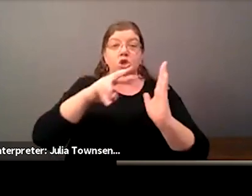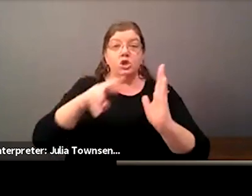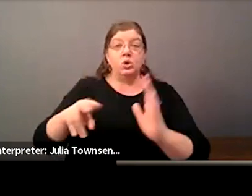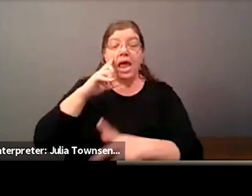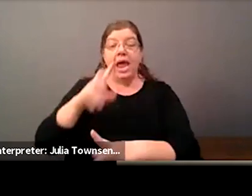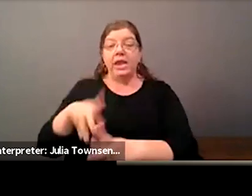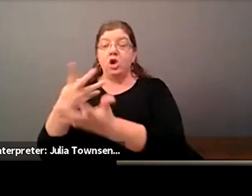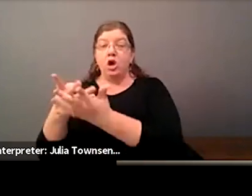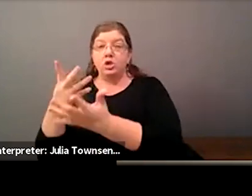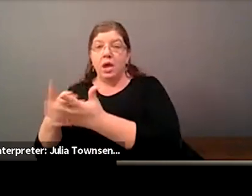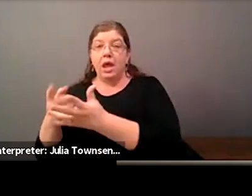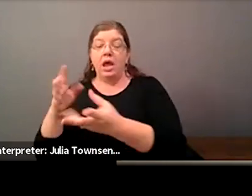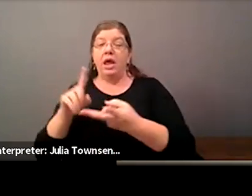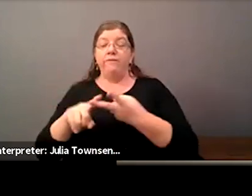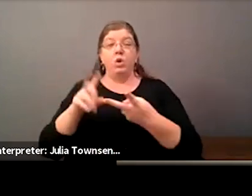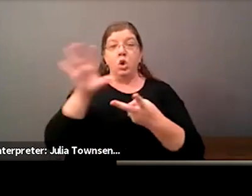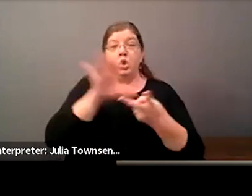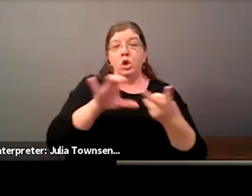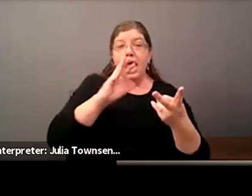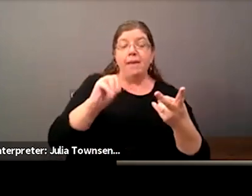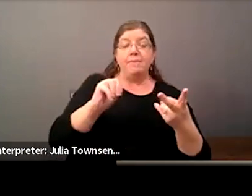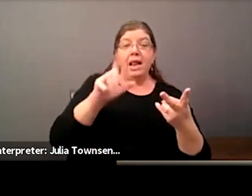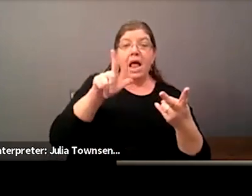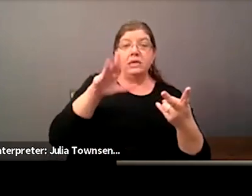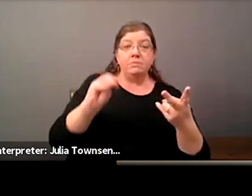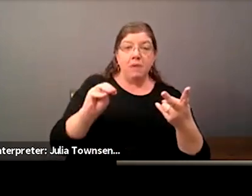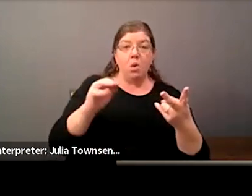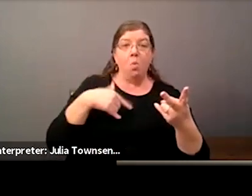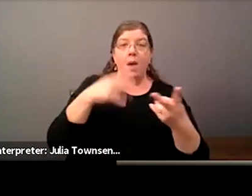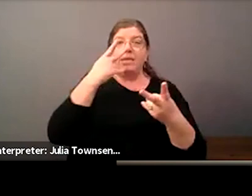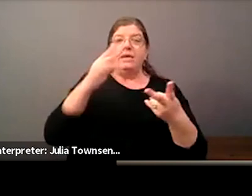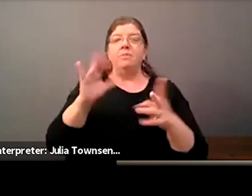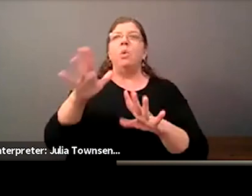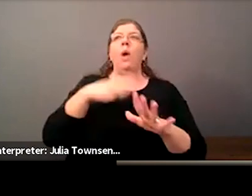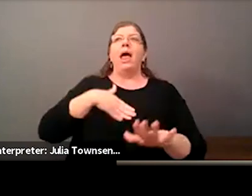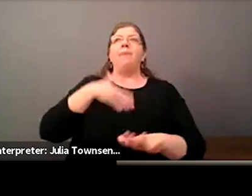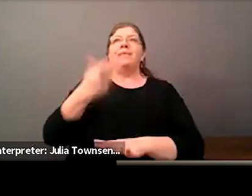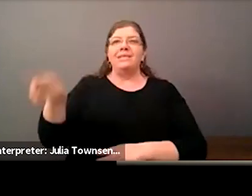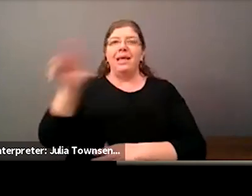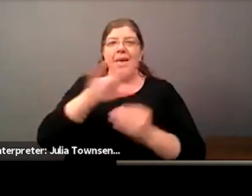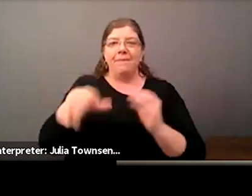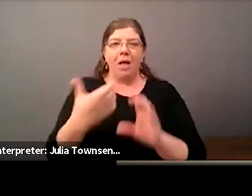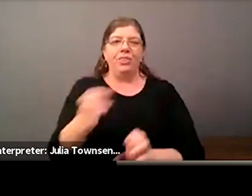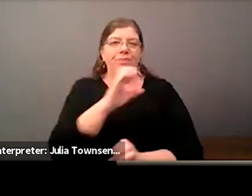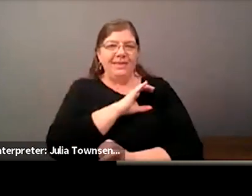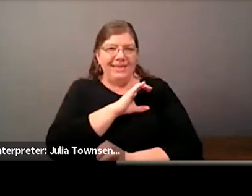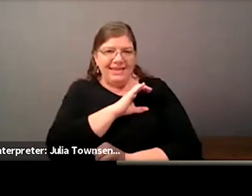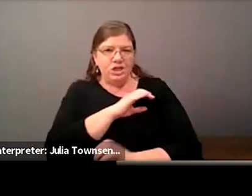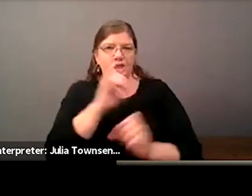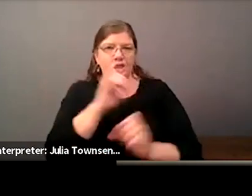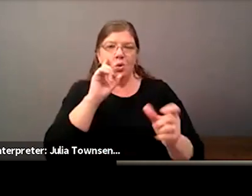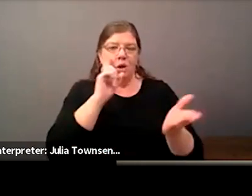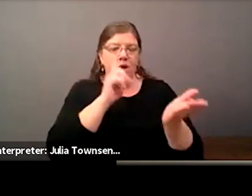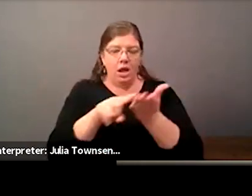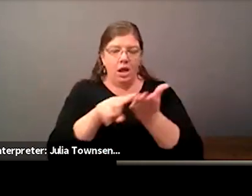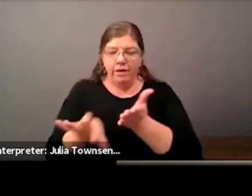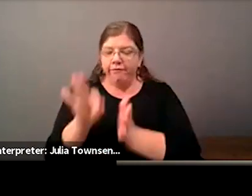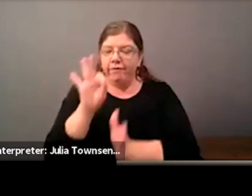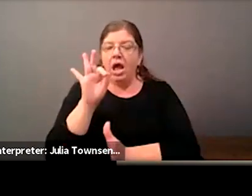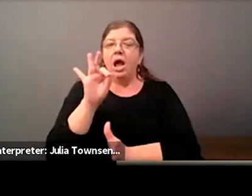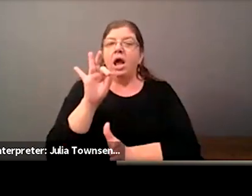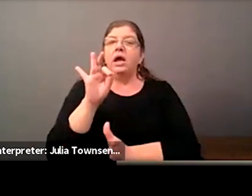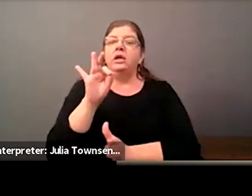and what pisses them uh what upsets them about the police and you would find that there is an